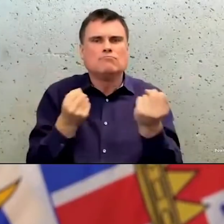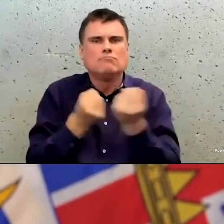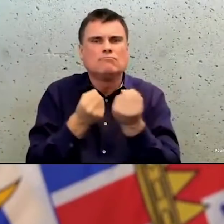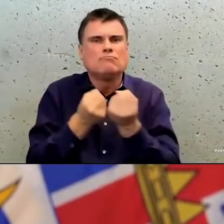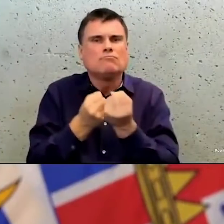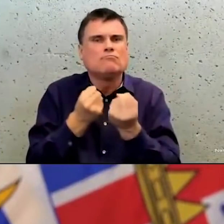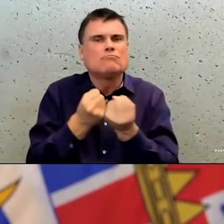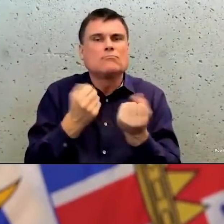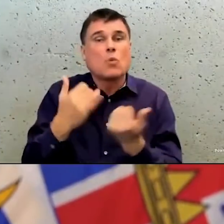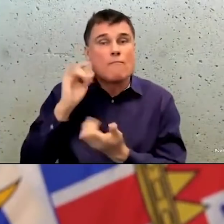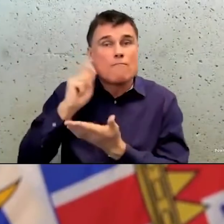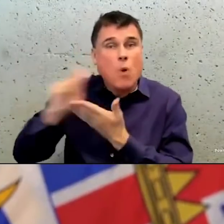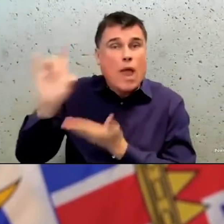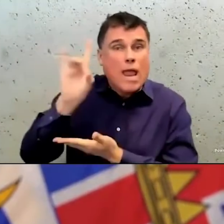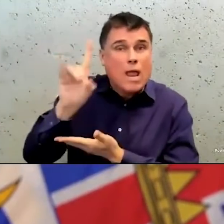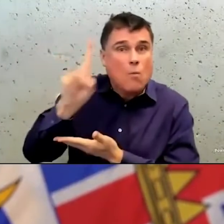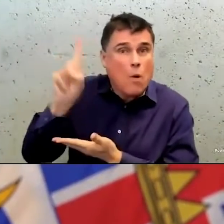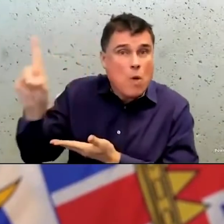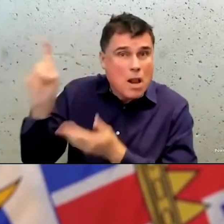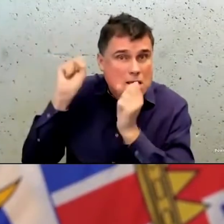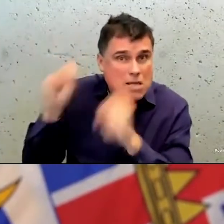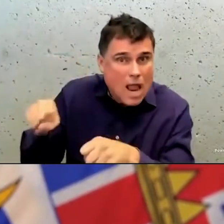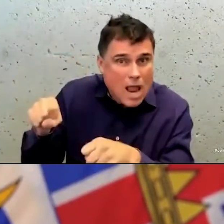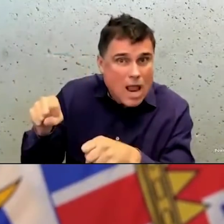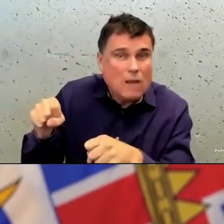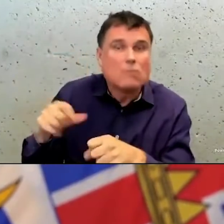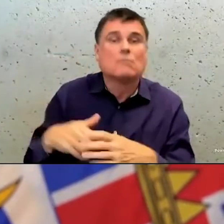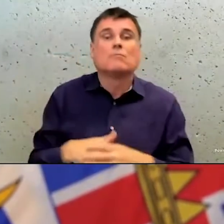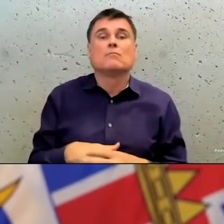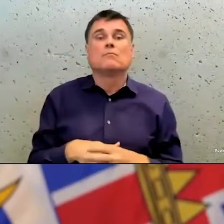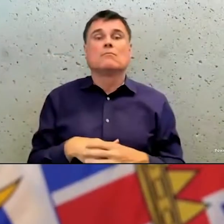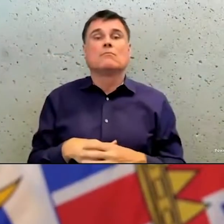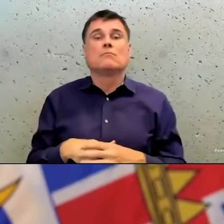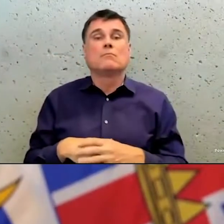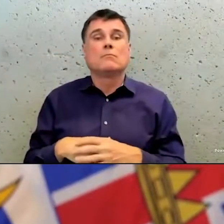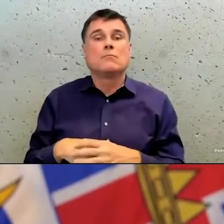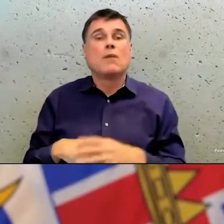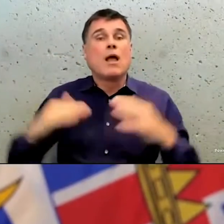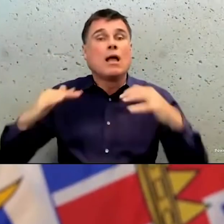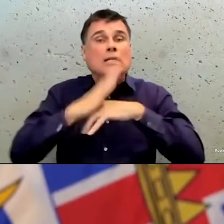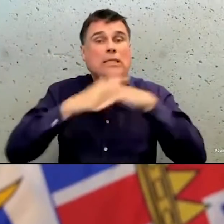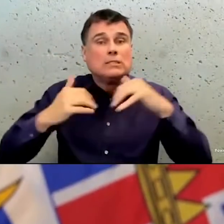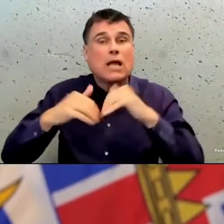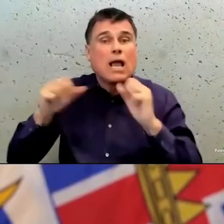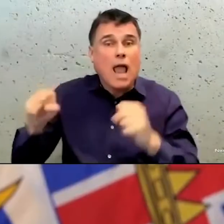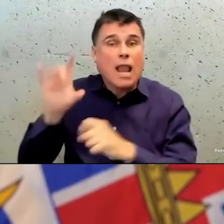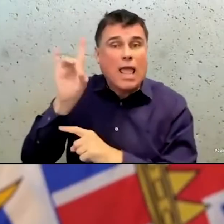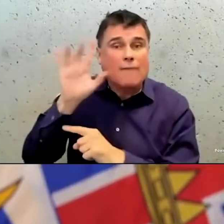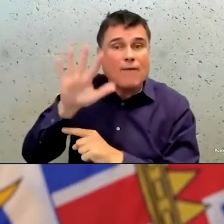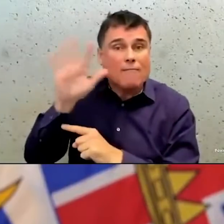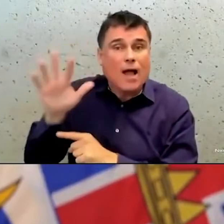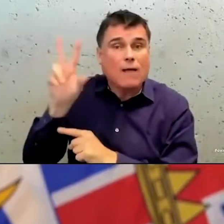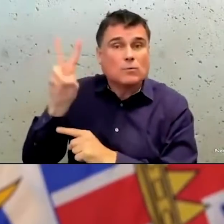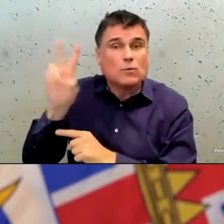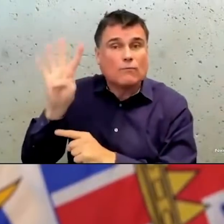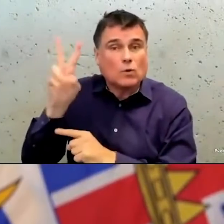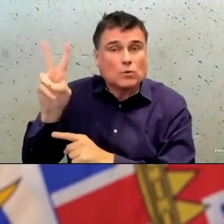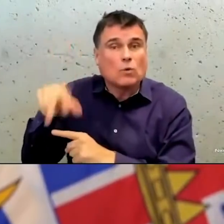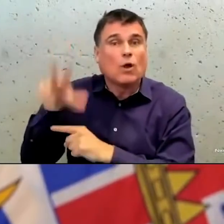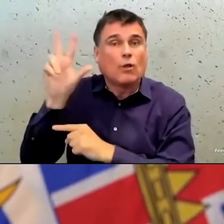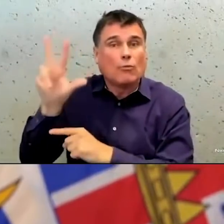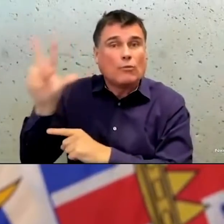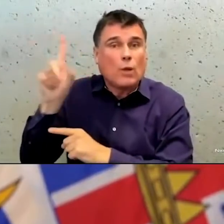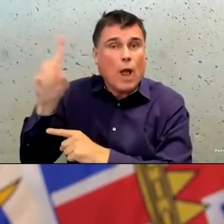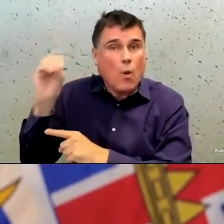to bouncebackbc.ca. Our First Nations Health Authority here in BC has some wonderful resources for First Nations